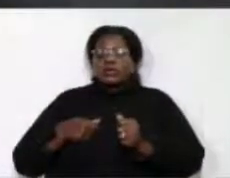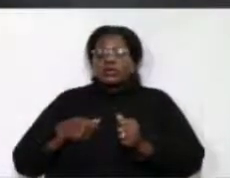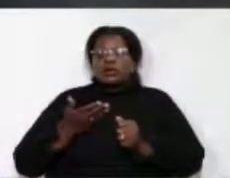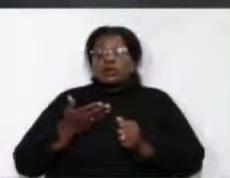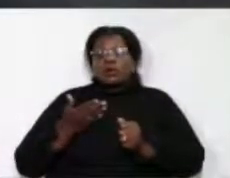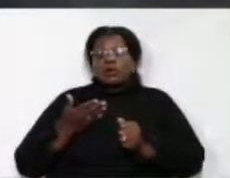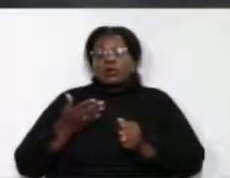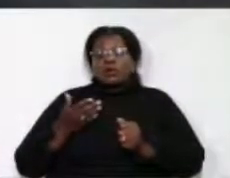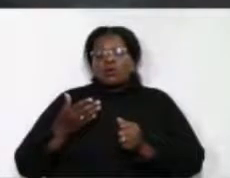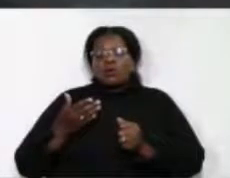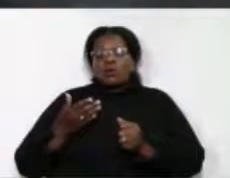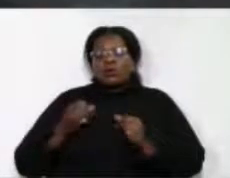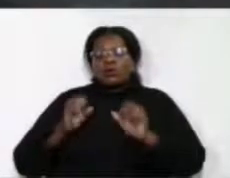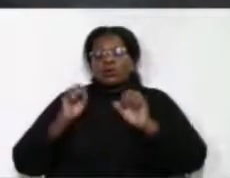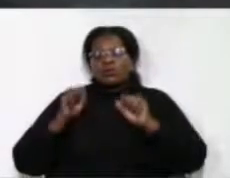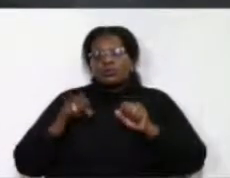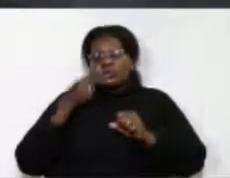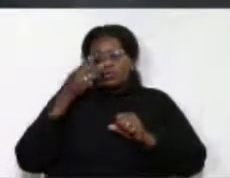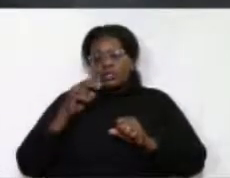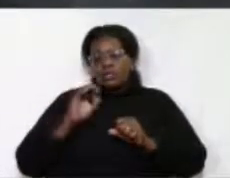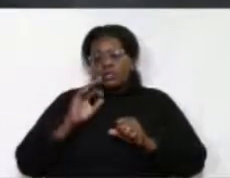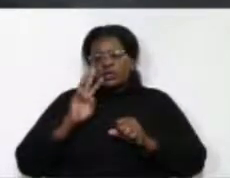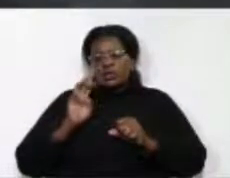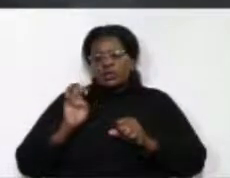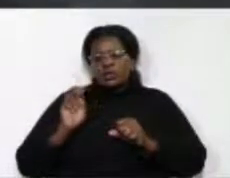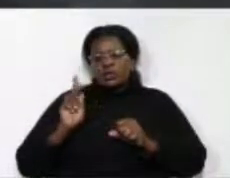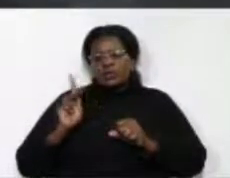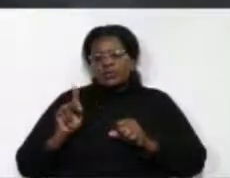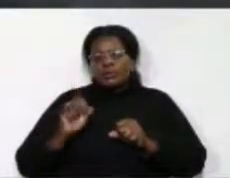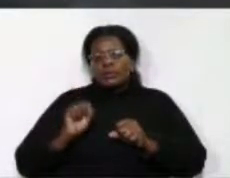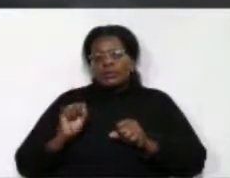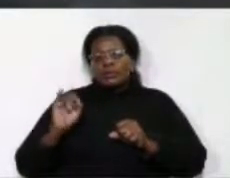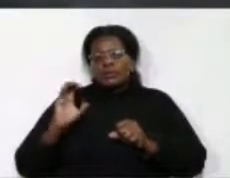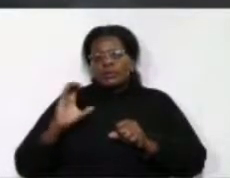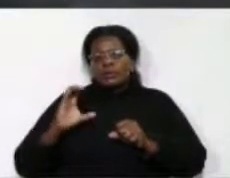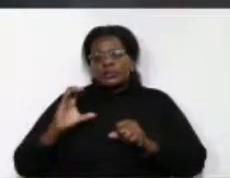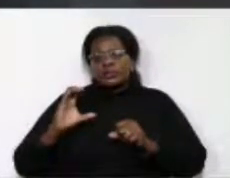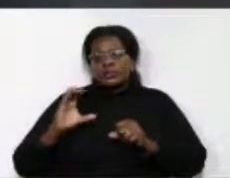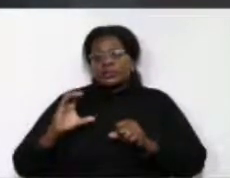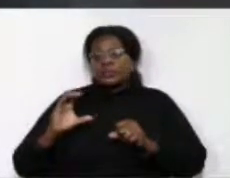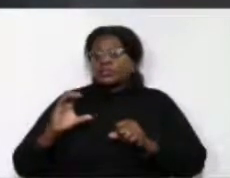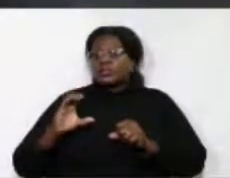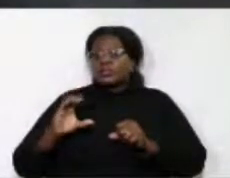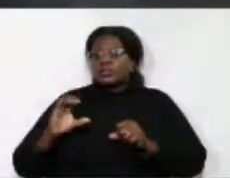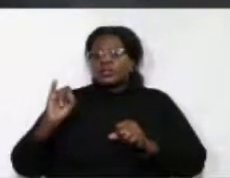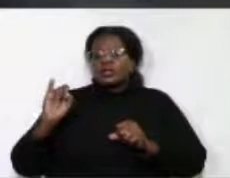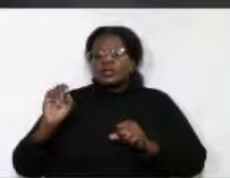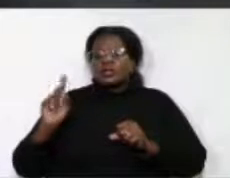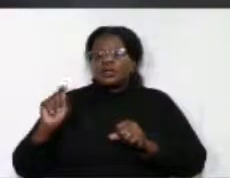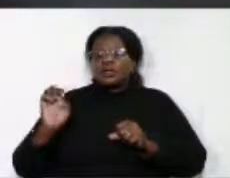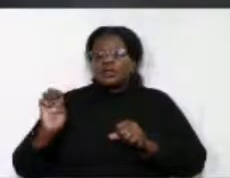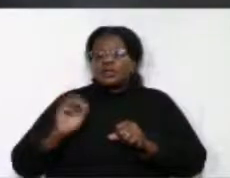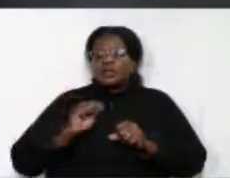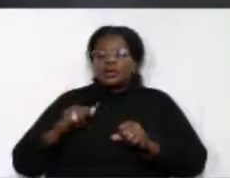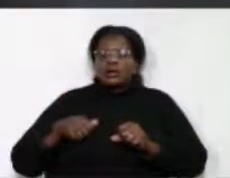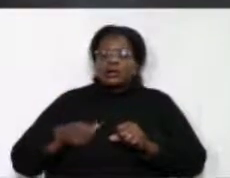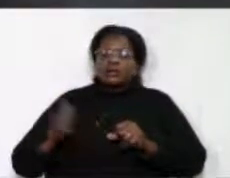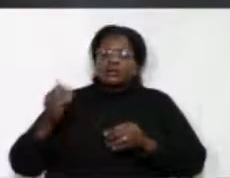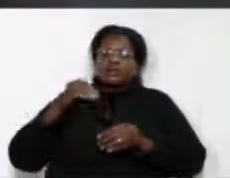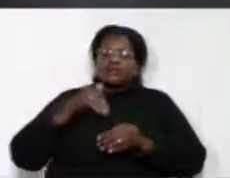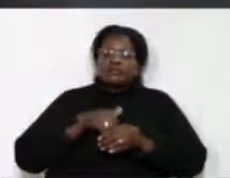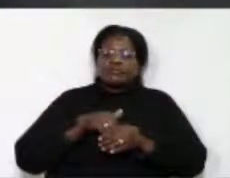can also go to our website and reach out to our social media platforms. We are live 24/7. We'll